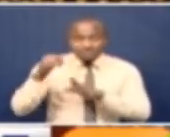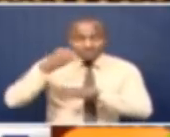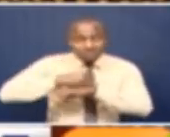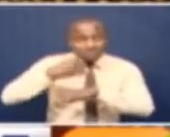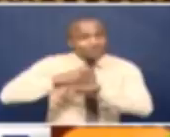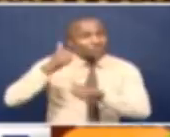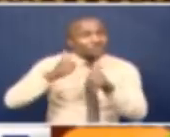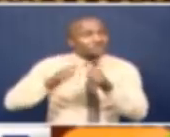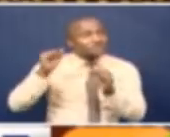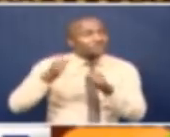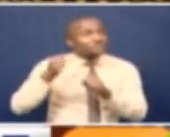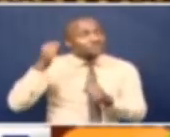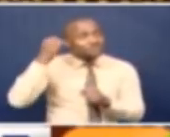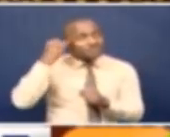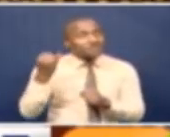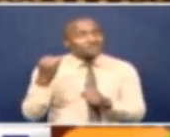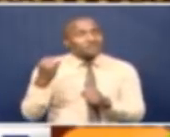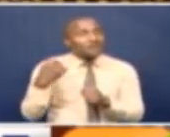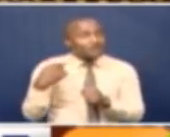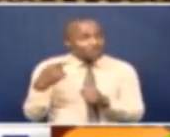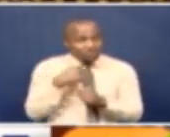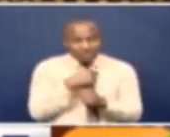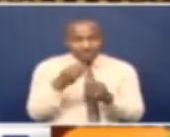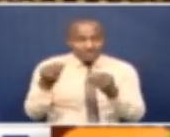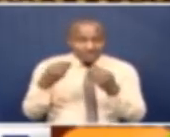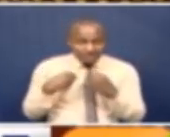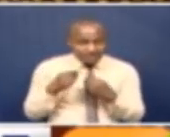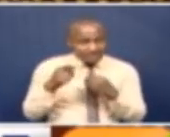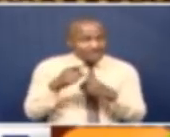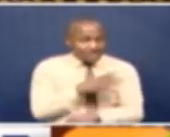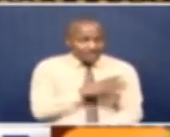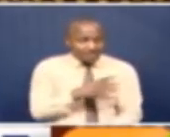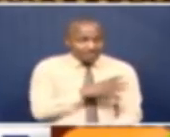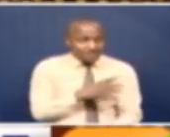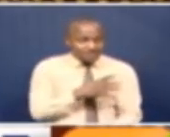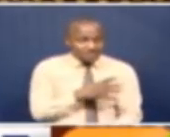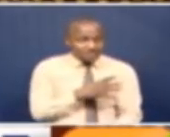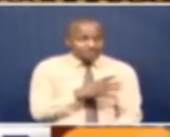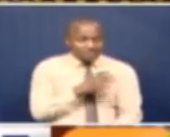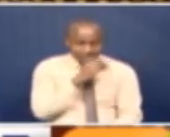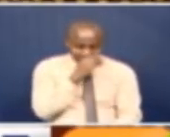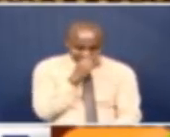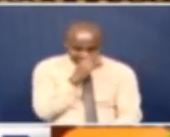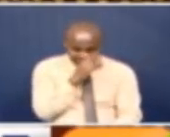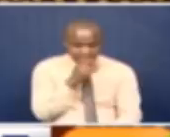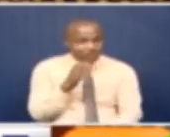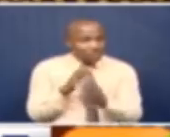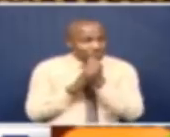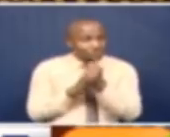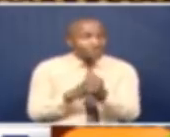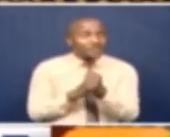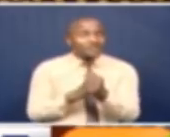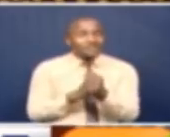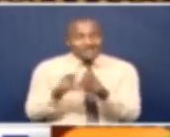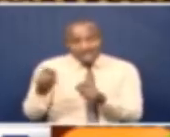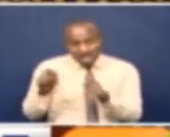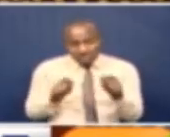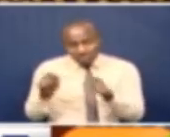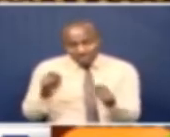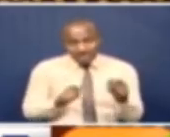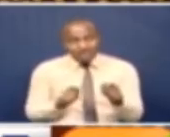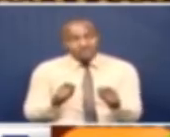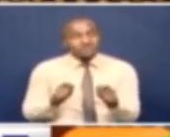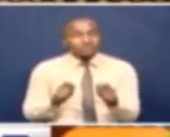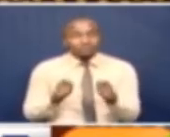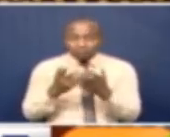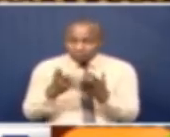imagine, we have been given that capacity to be leaders and to manage or administer of affairs